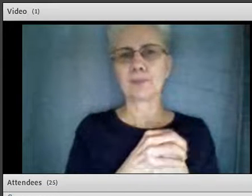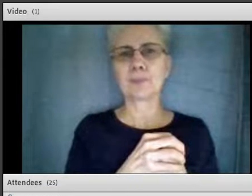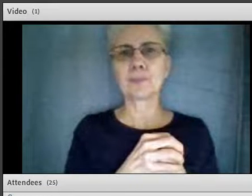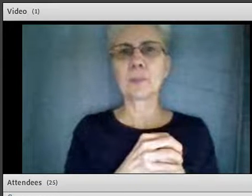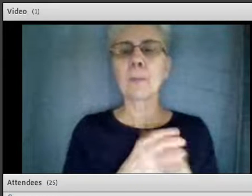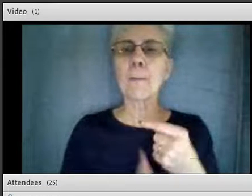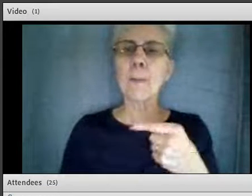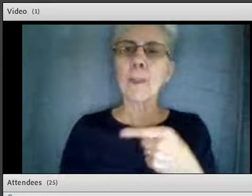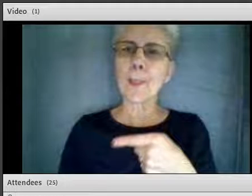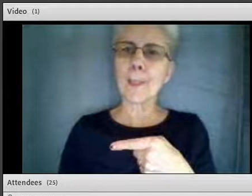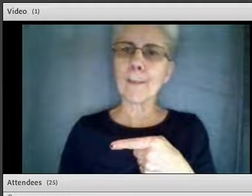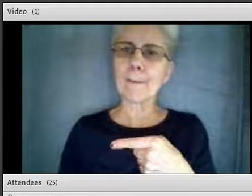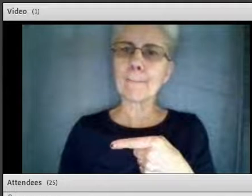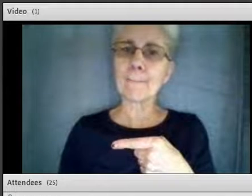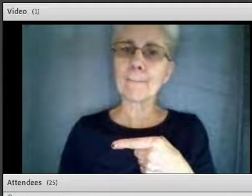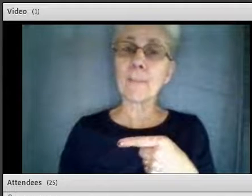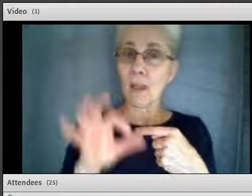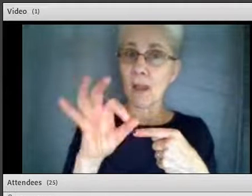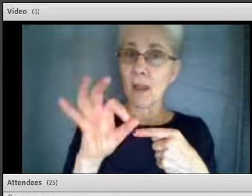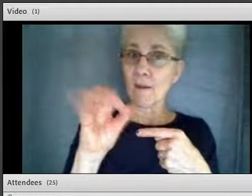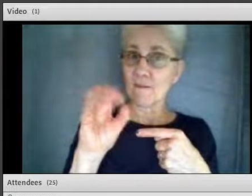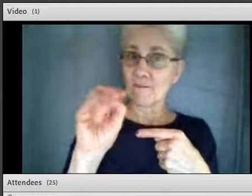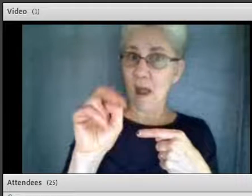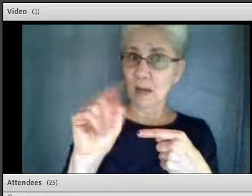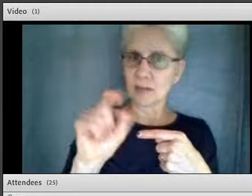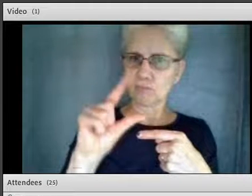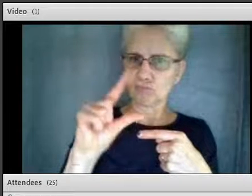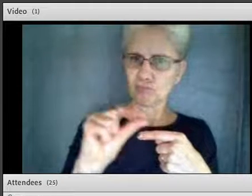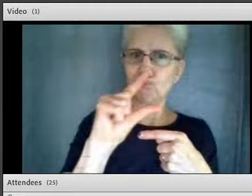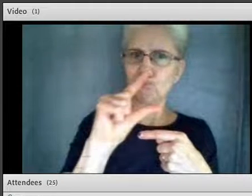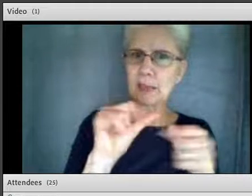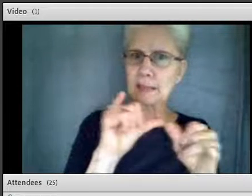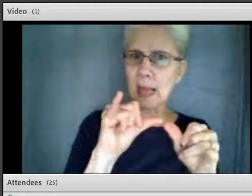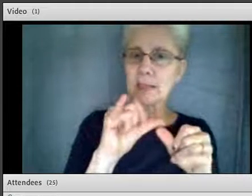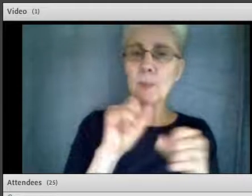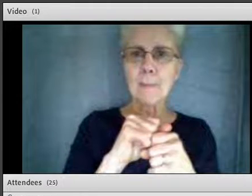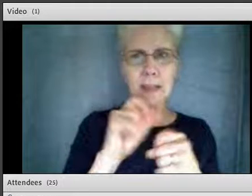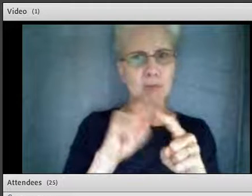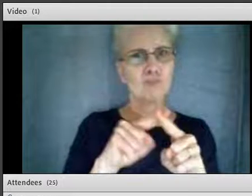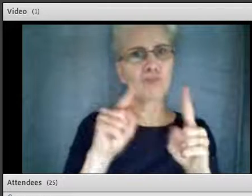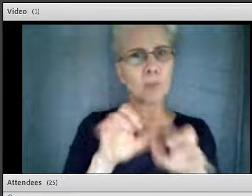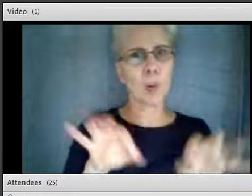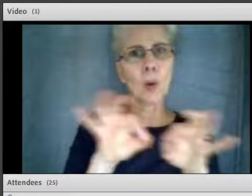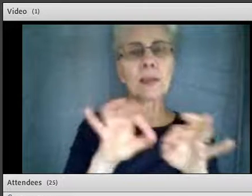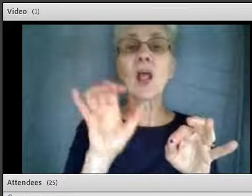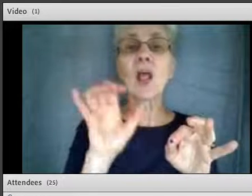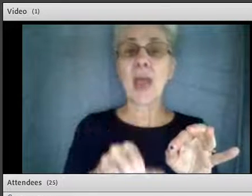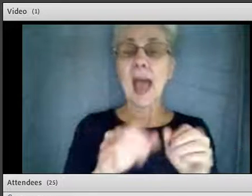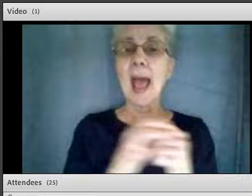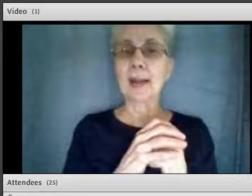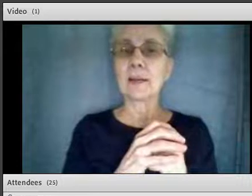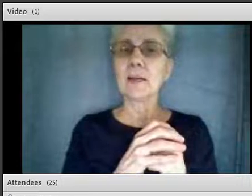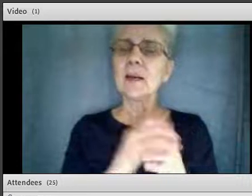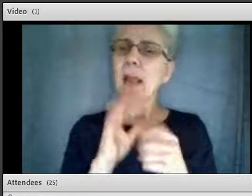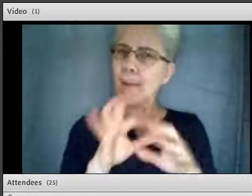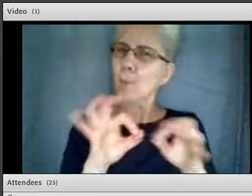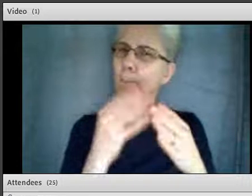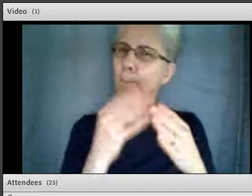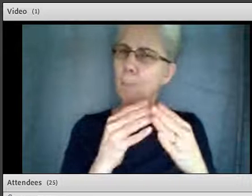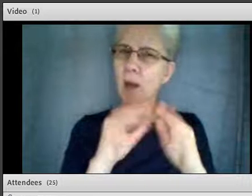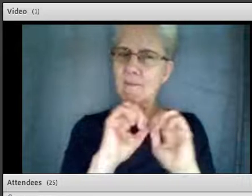Fonts do make a big difference, so you want to make sure that, and that's an important part of navigation. I am attracted to the